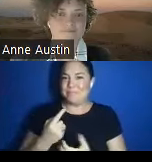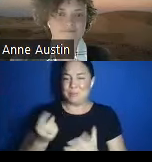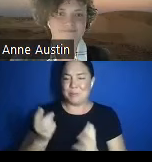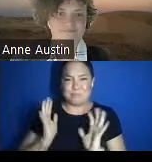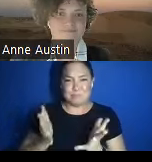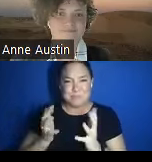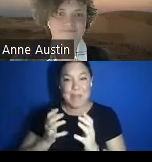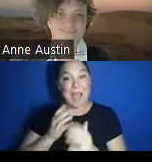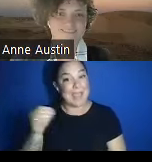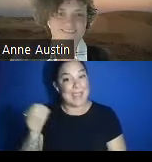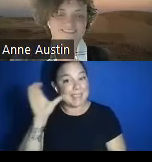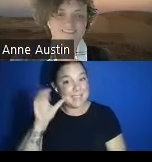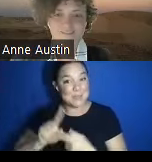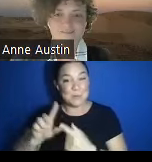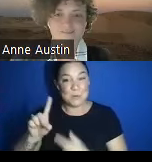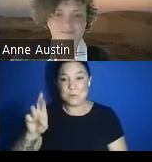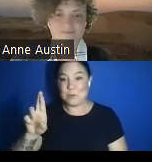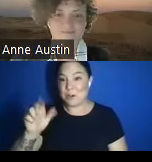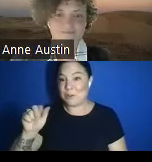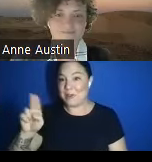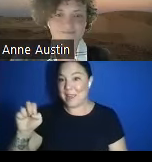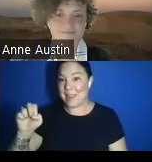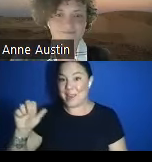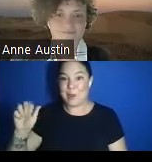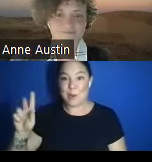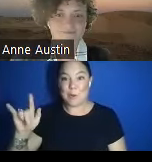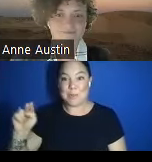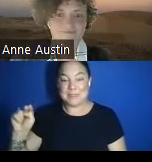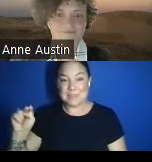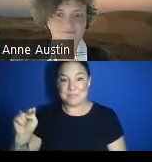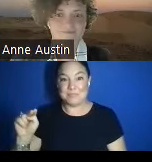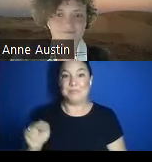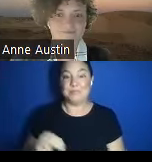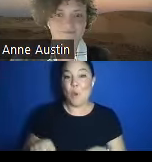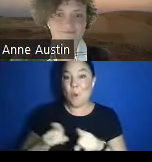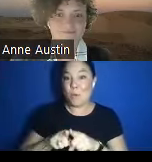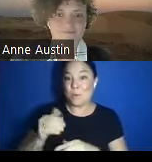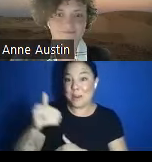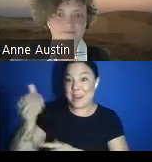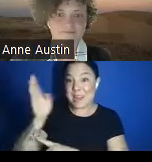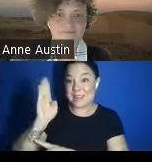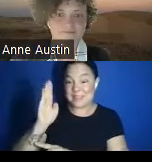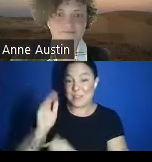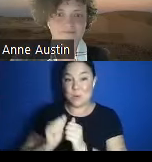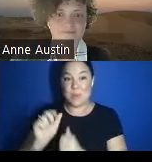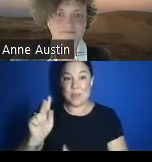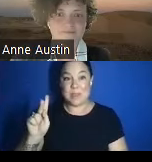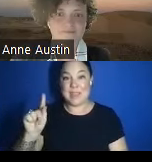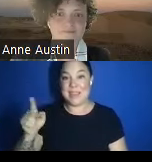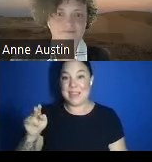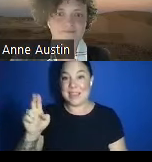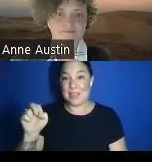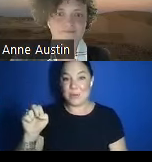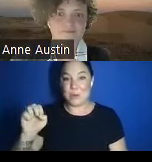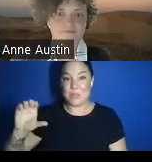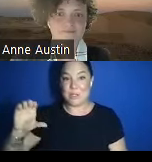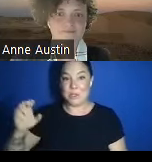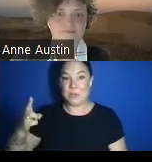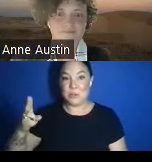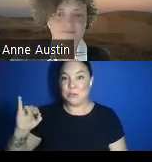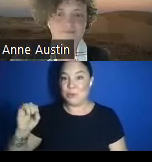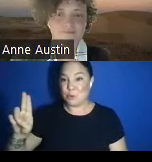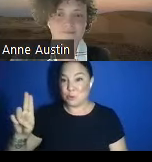to listen to Dr. Ann Austin. Stay tuned for our next lecture, which will be with Catherine Chu in